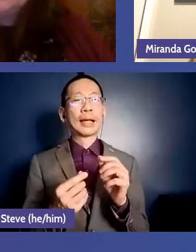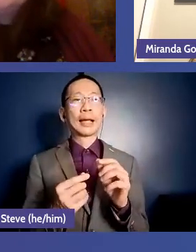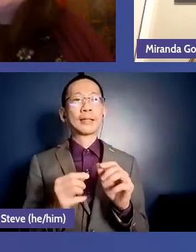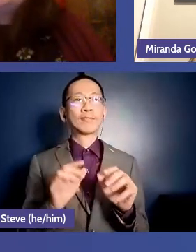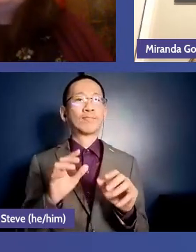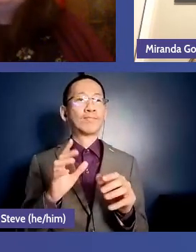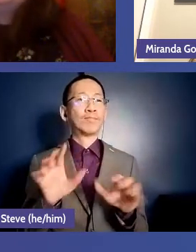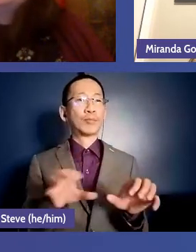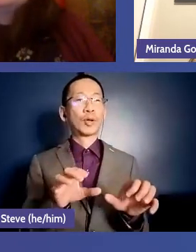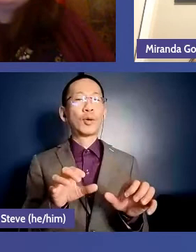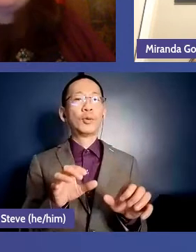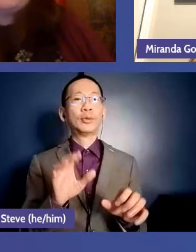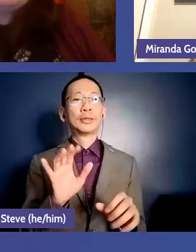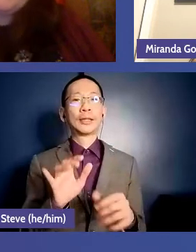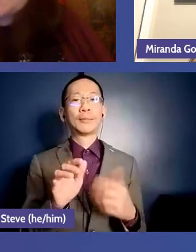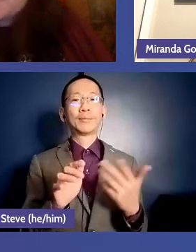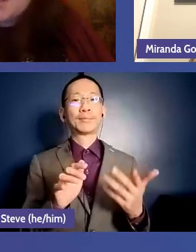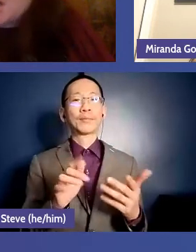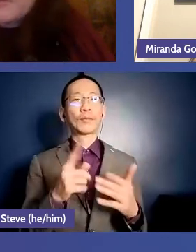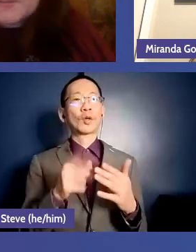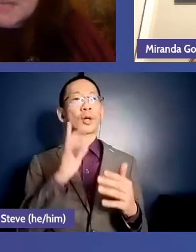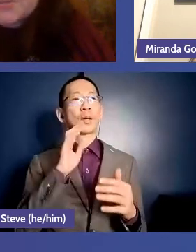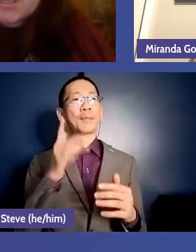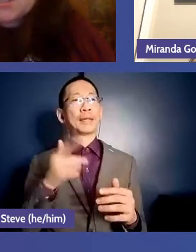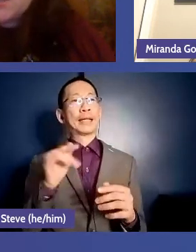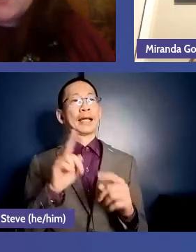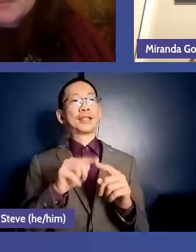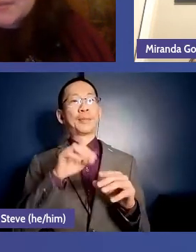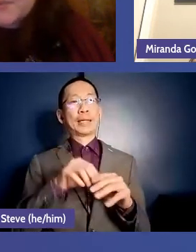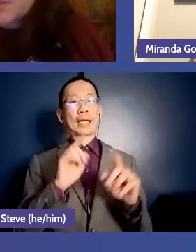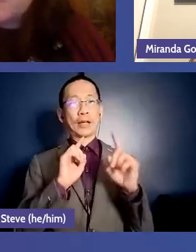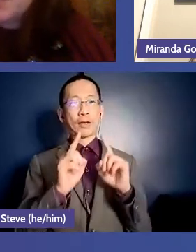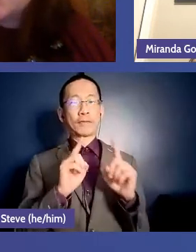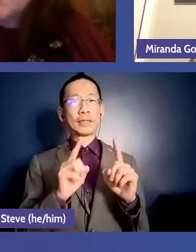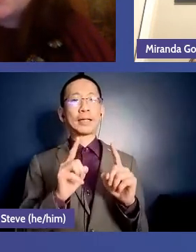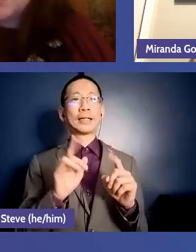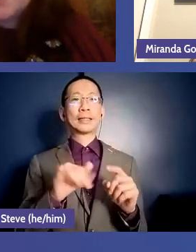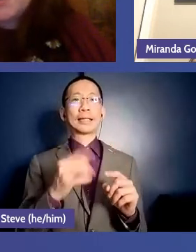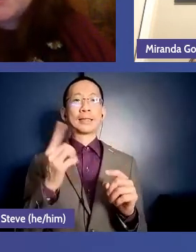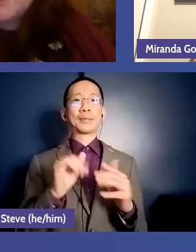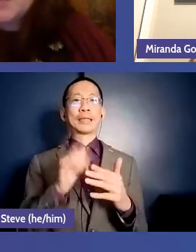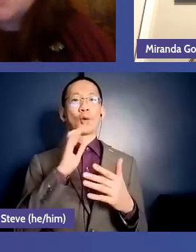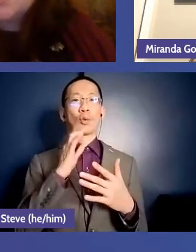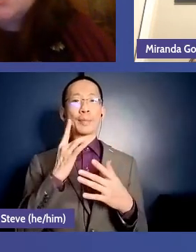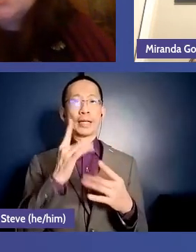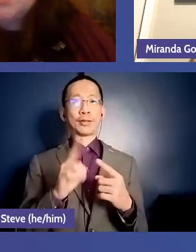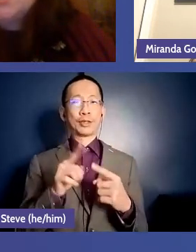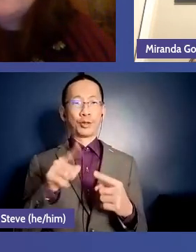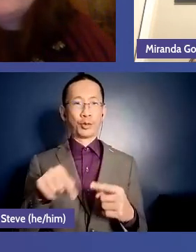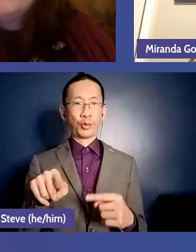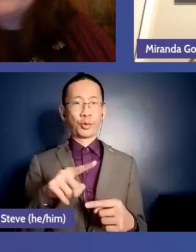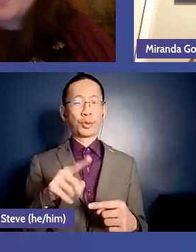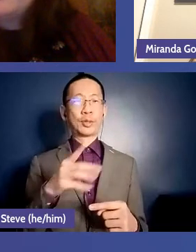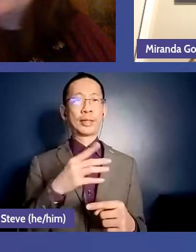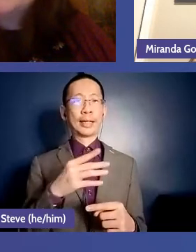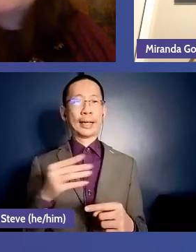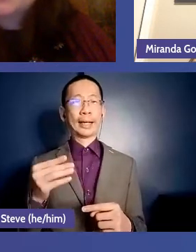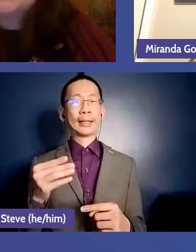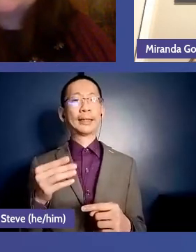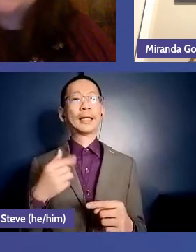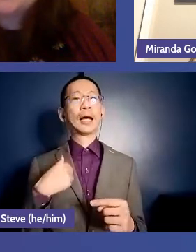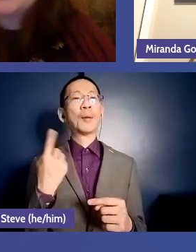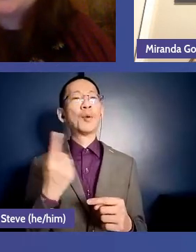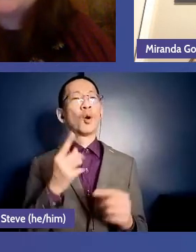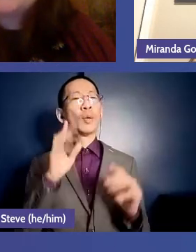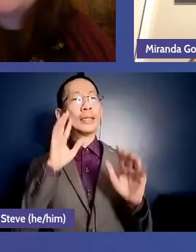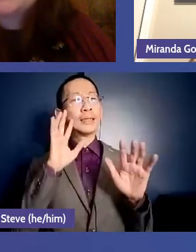know, what would it be like to be in conversation? And, you know, is this something that would be interesting to you? And I'm always